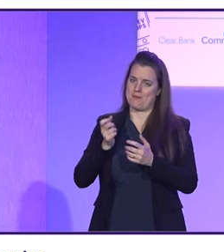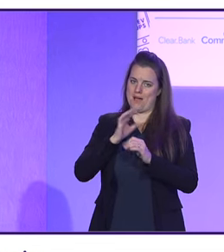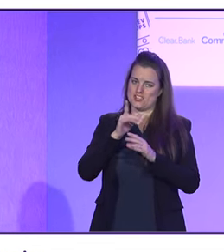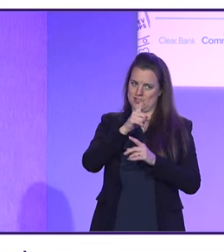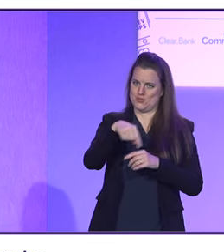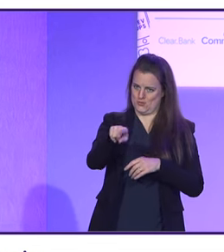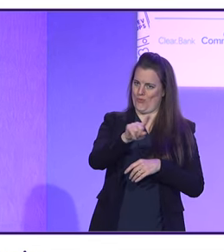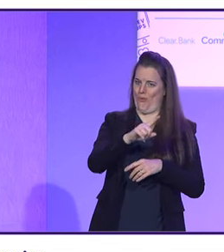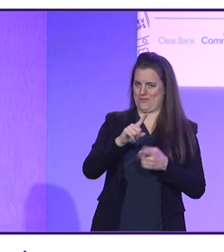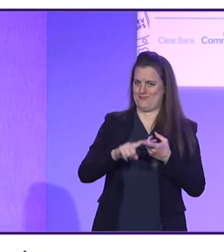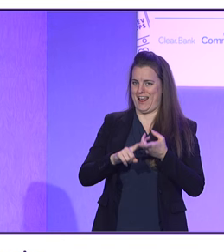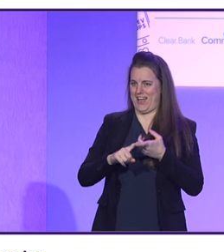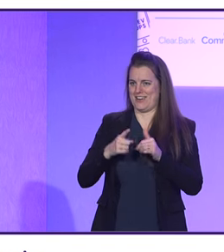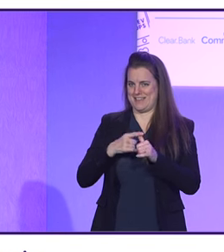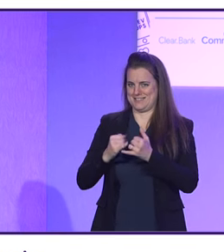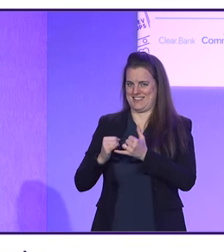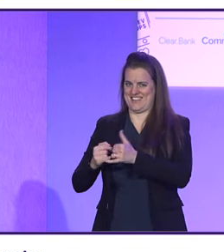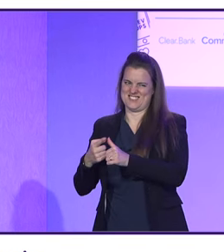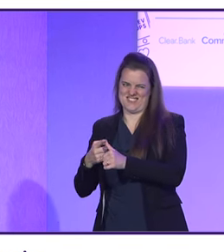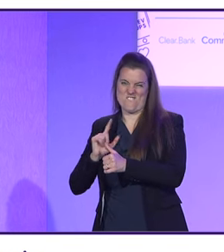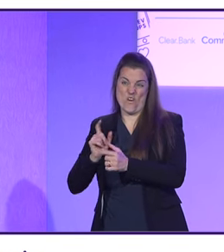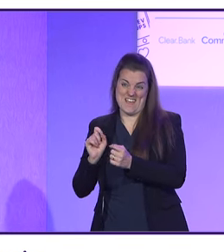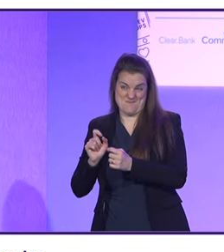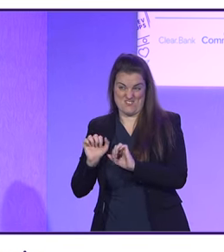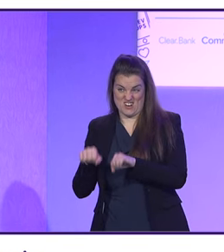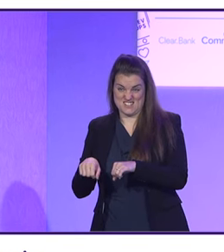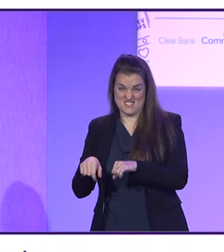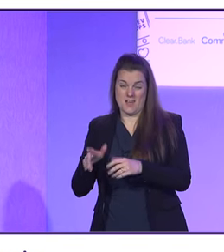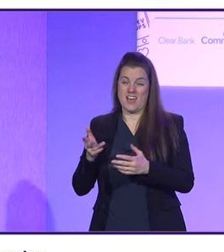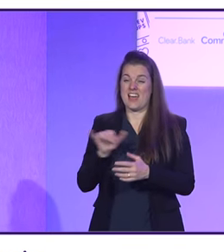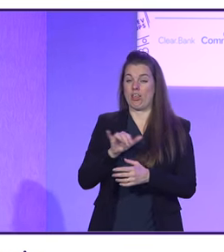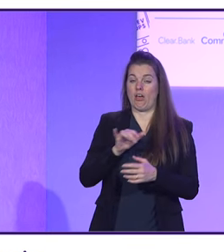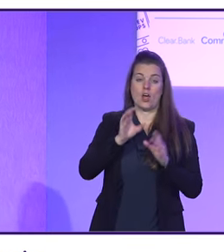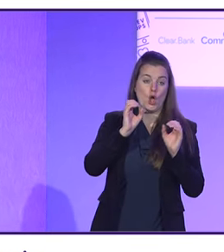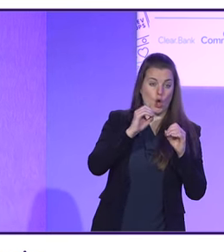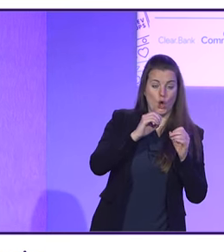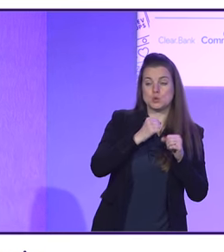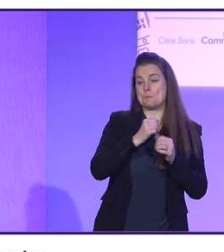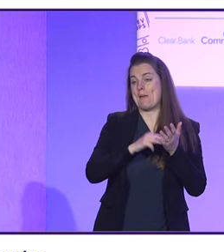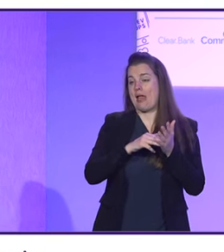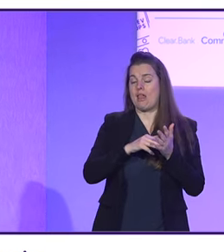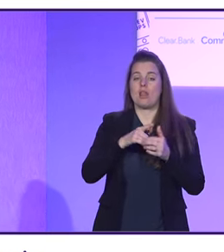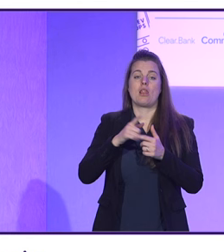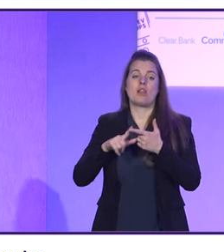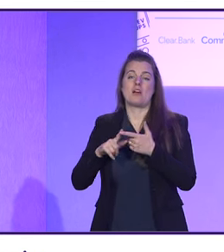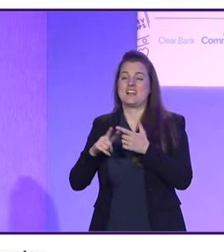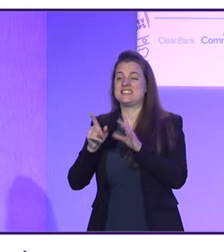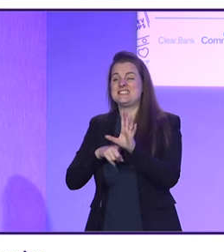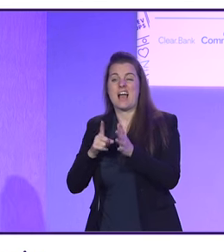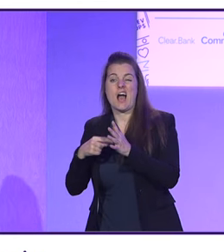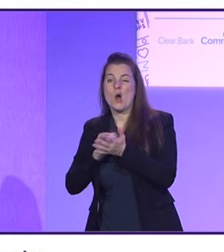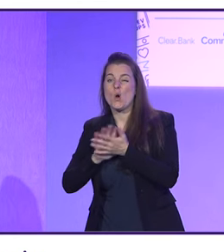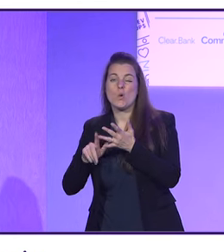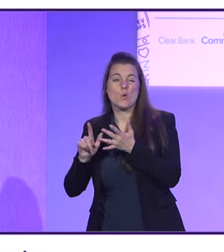email, as an example. Between Gmail and Yahoo and Microsoft, we rely on software in our browser to use one